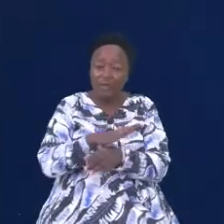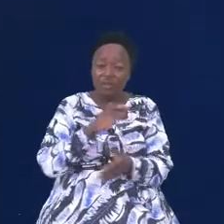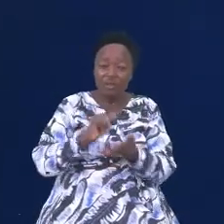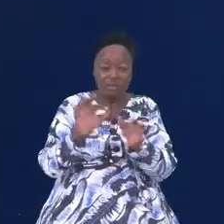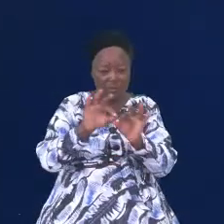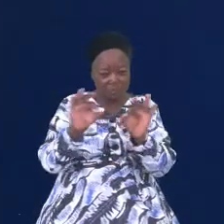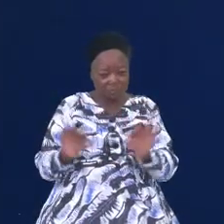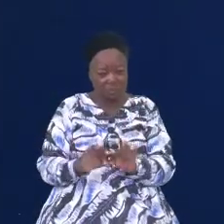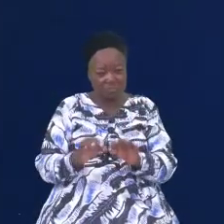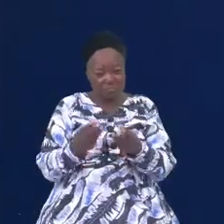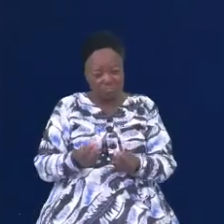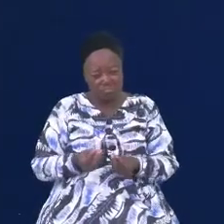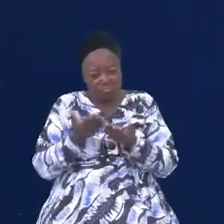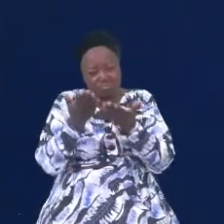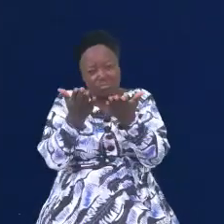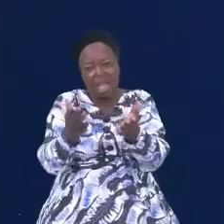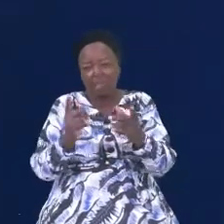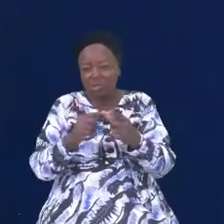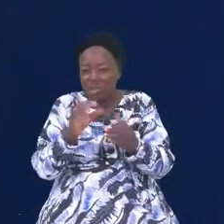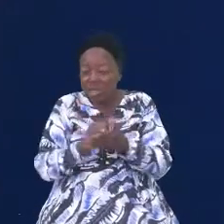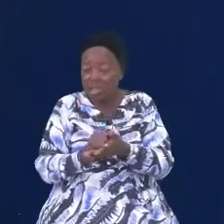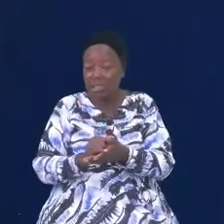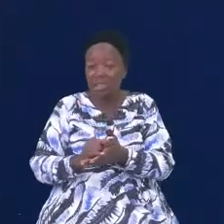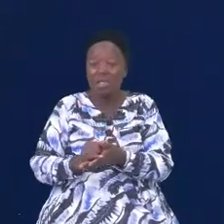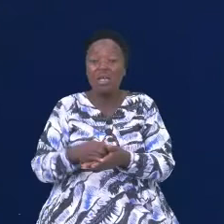beginning. Tonight,